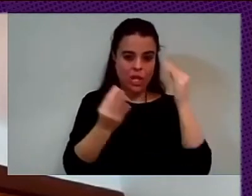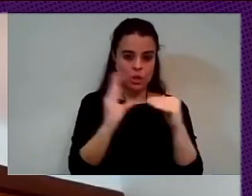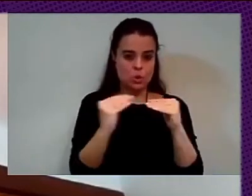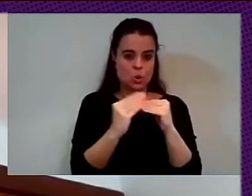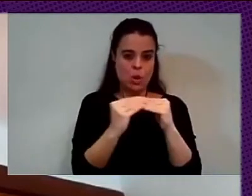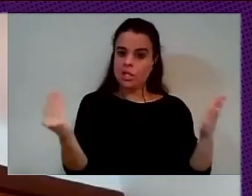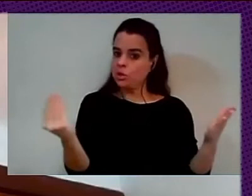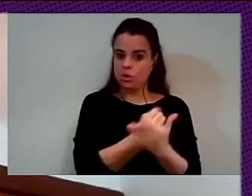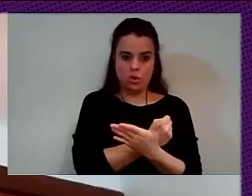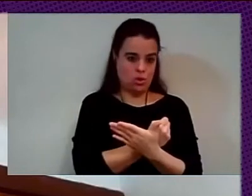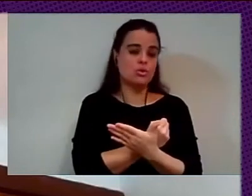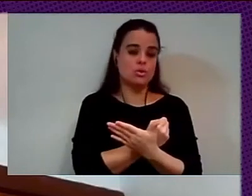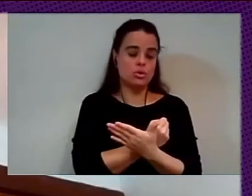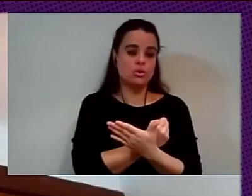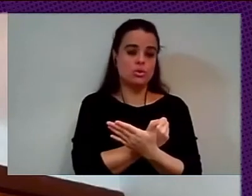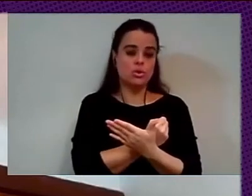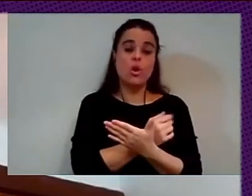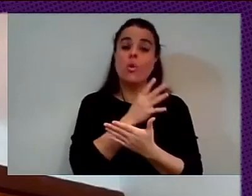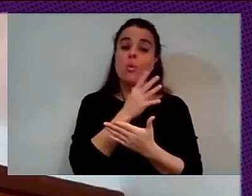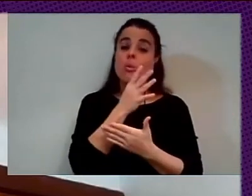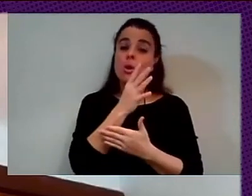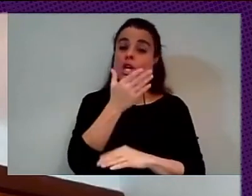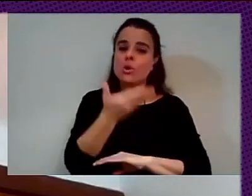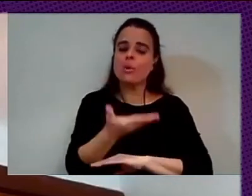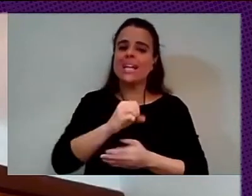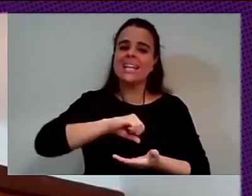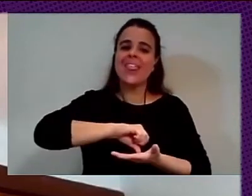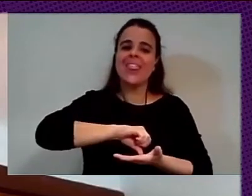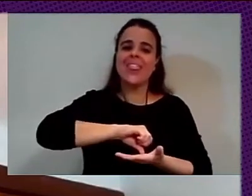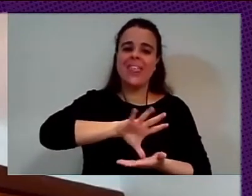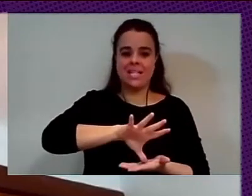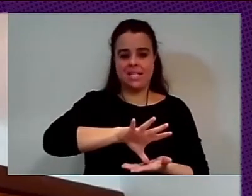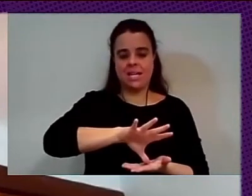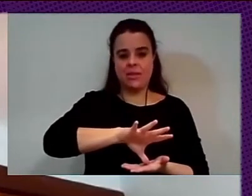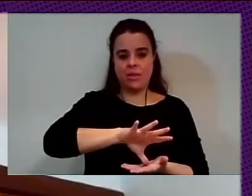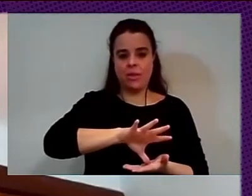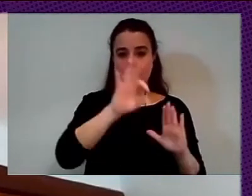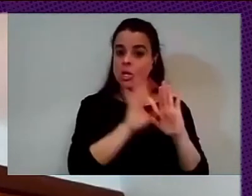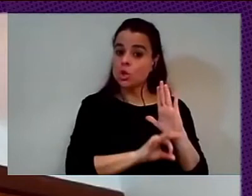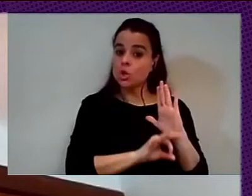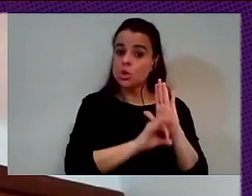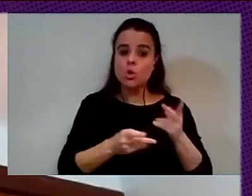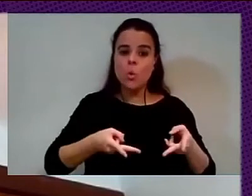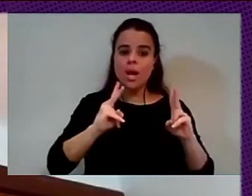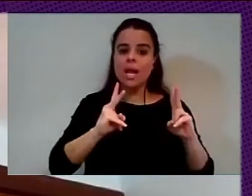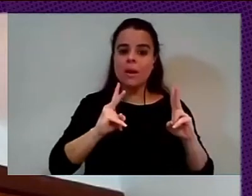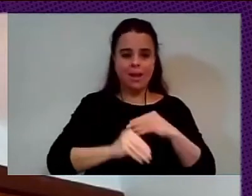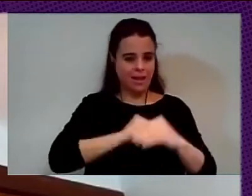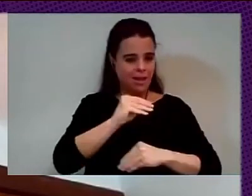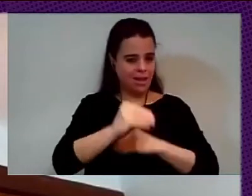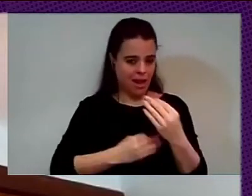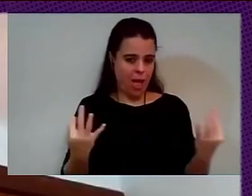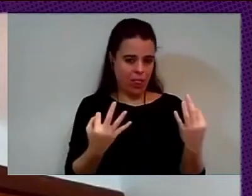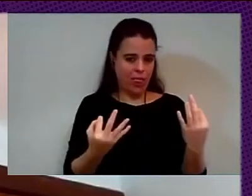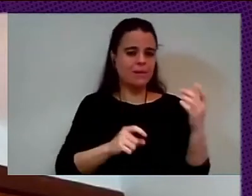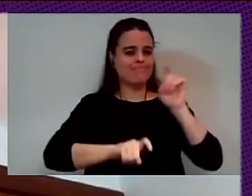further decentralizes it. But what the free software does there, and this is going to get back to your question with rights, the free software